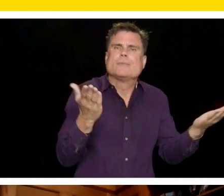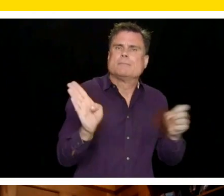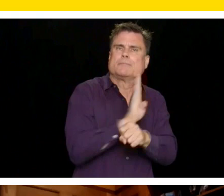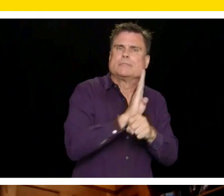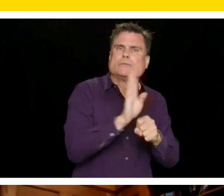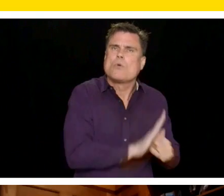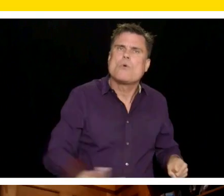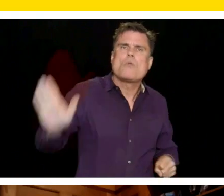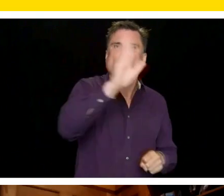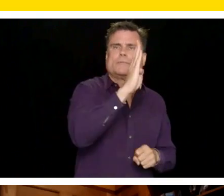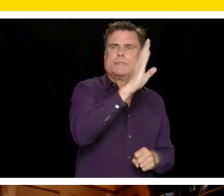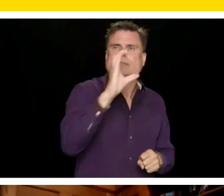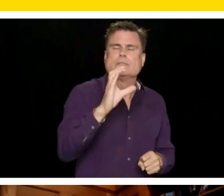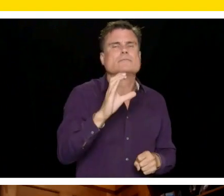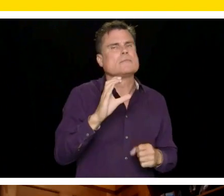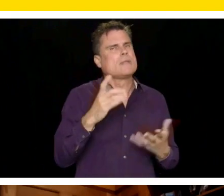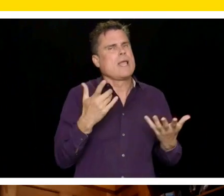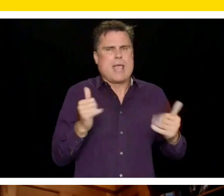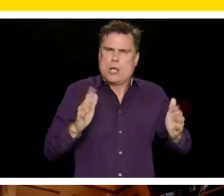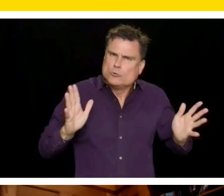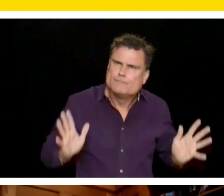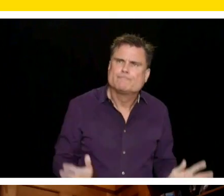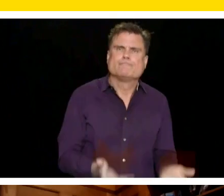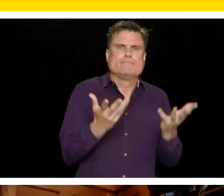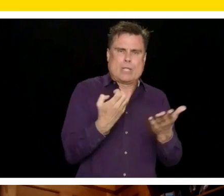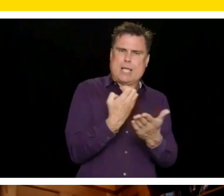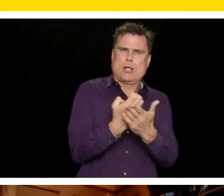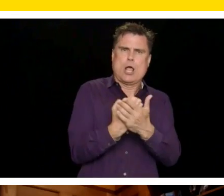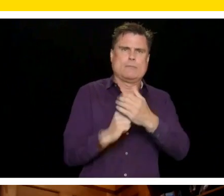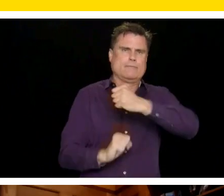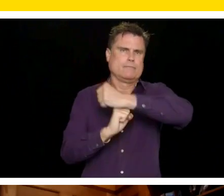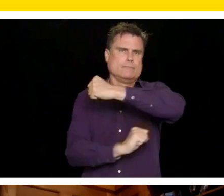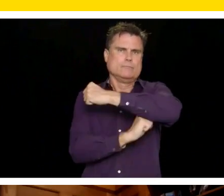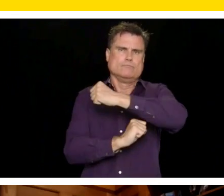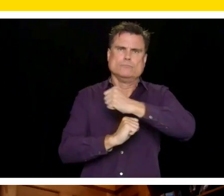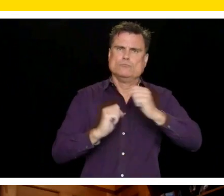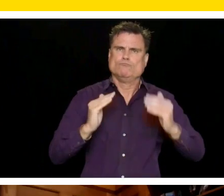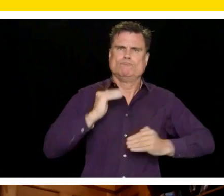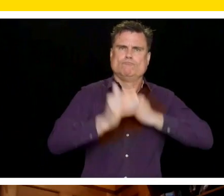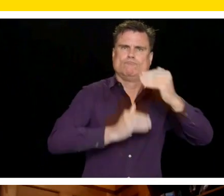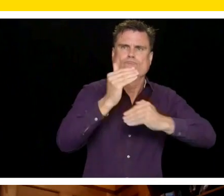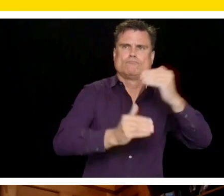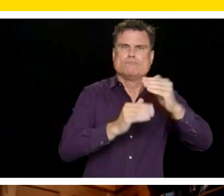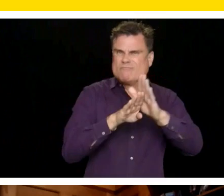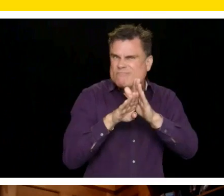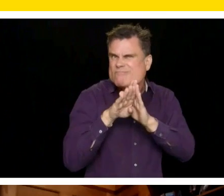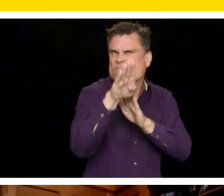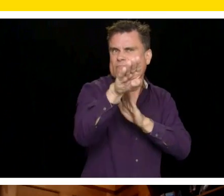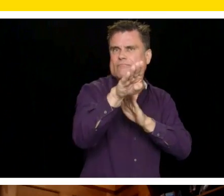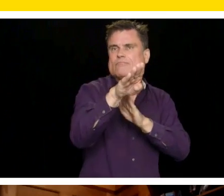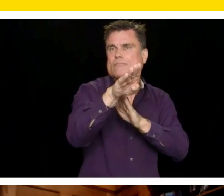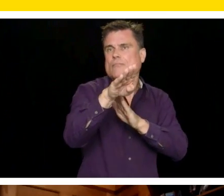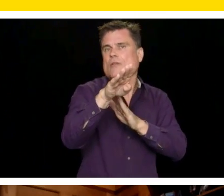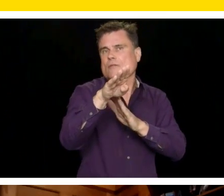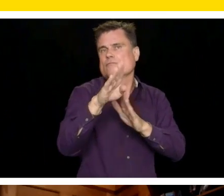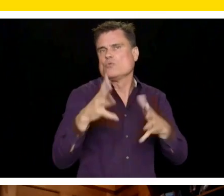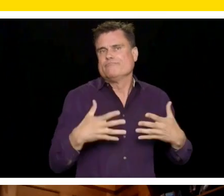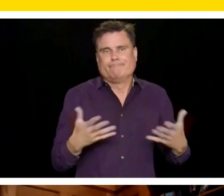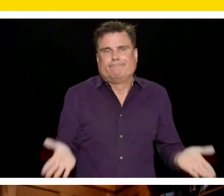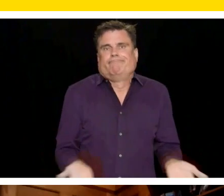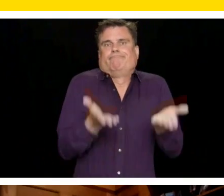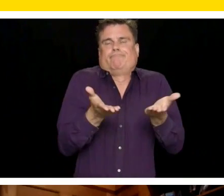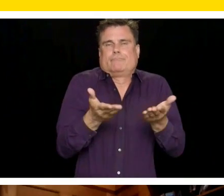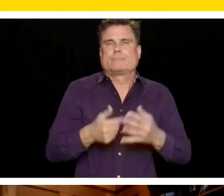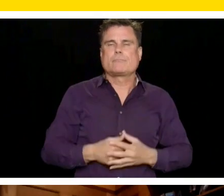recover, because we know recovery is something that we're going to have to do. So we want to make sure that we have a good foundation in our economy that we can